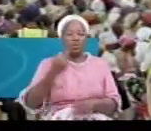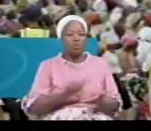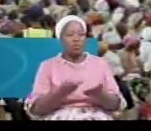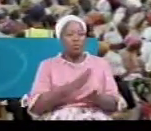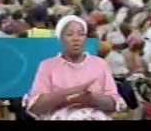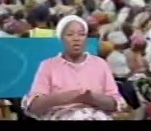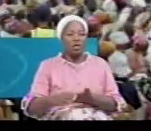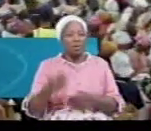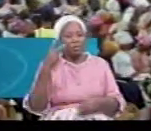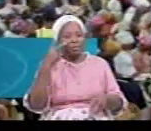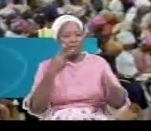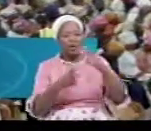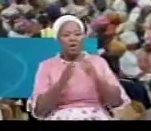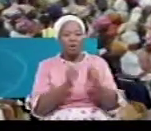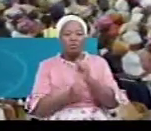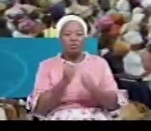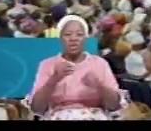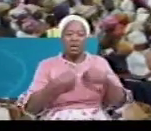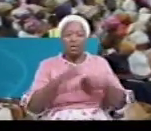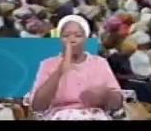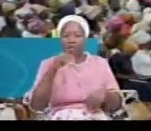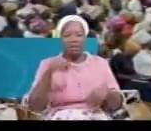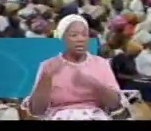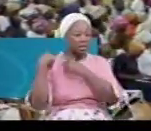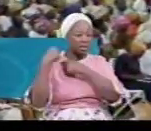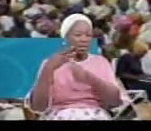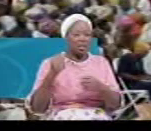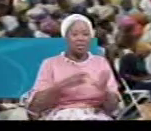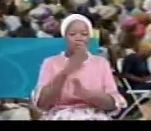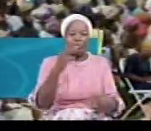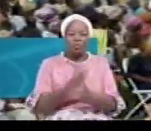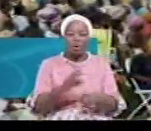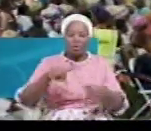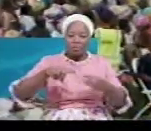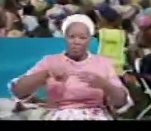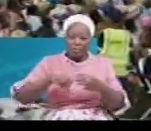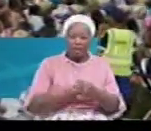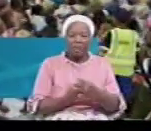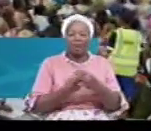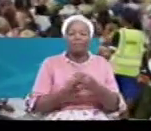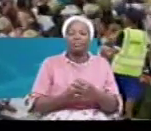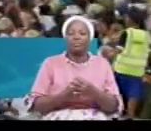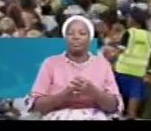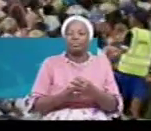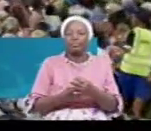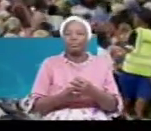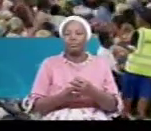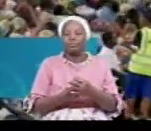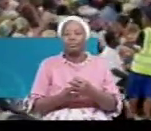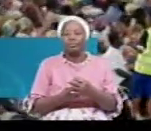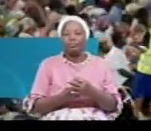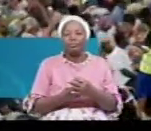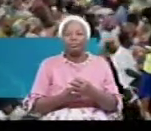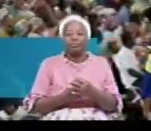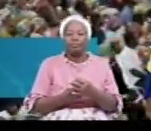which have been since the world began.